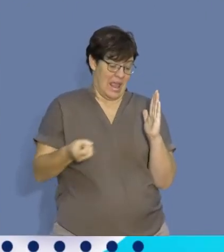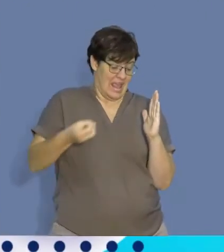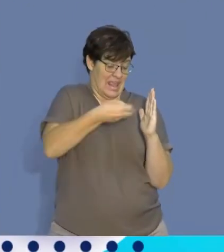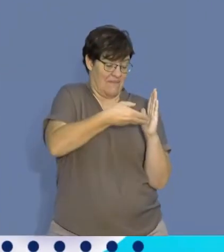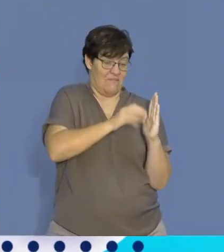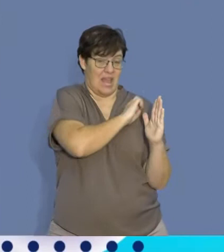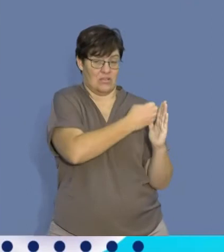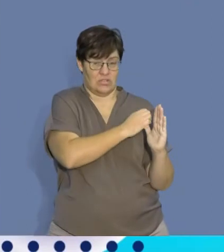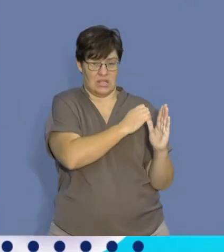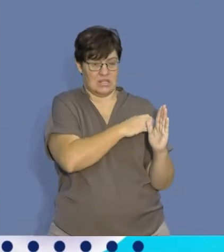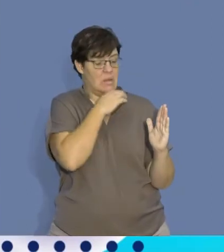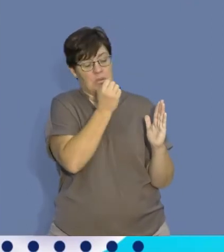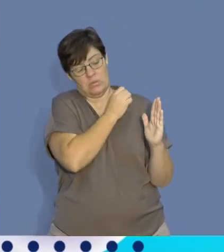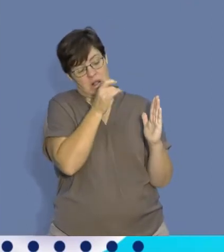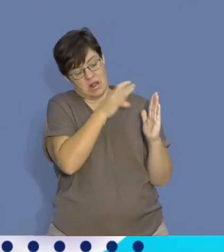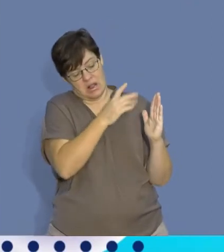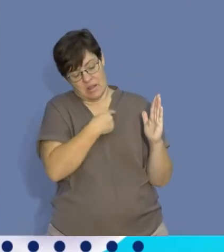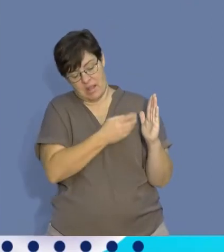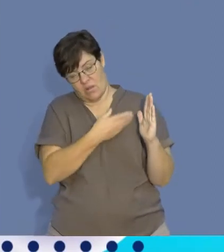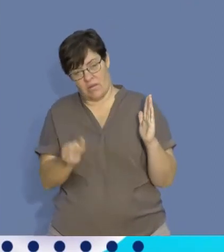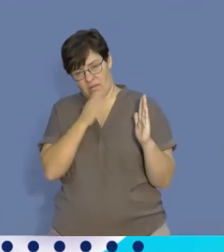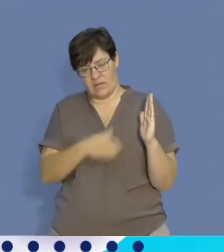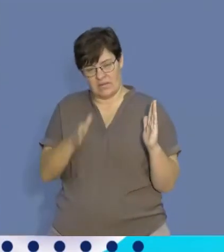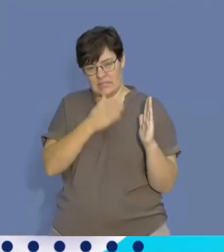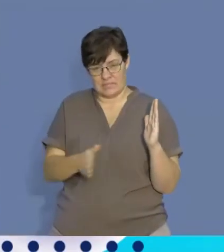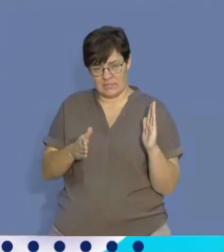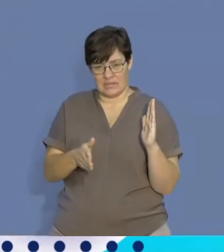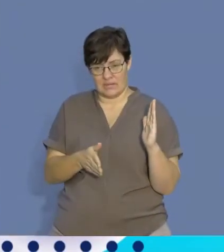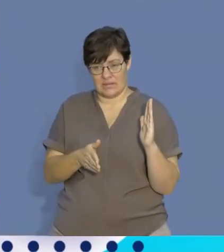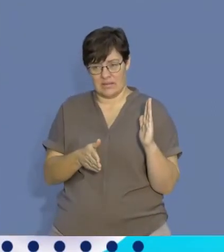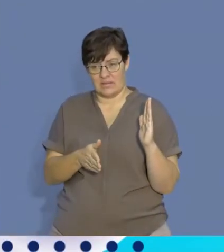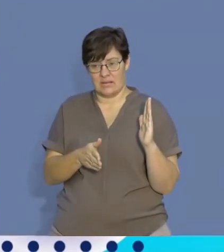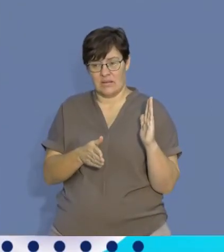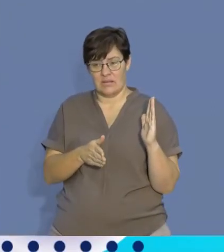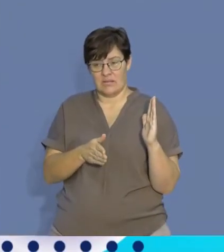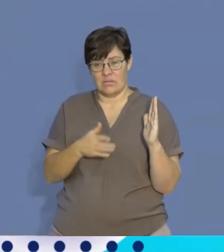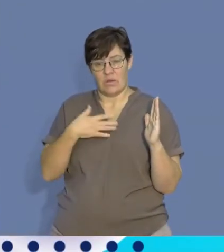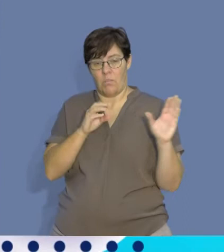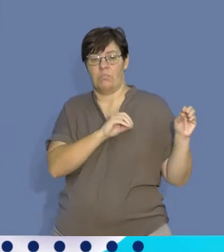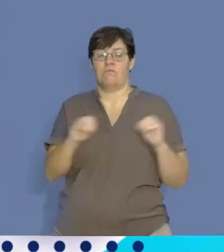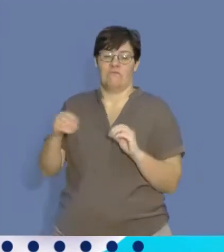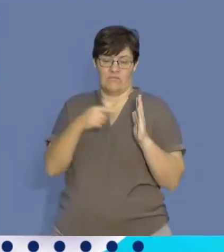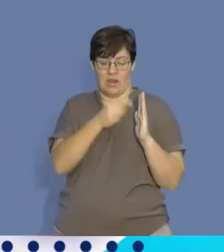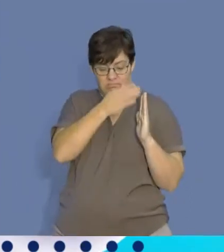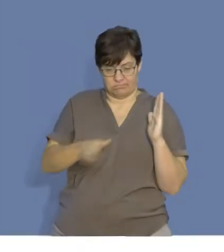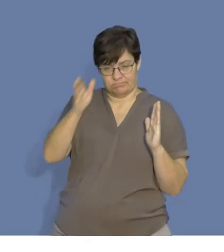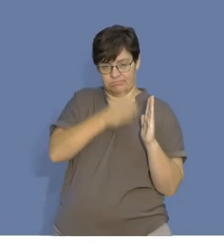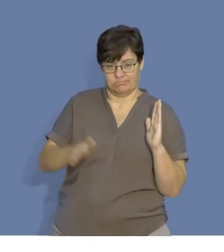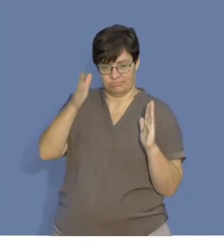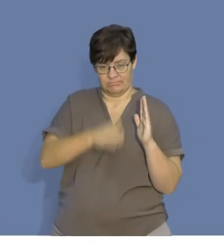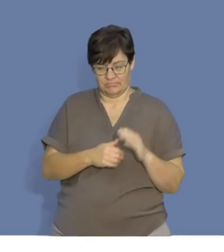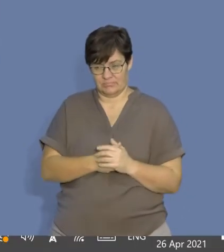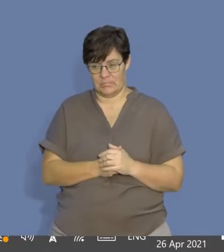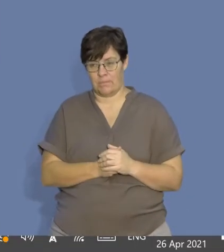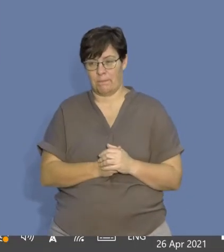go, sorry, metal, you've been my home for a while, now I want to move on, okay? So let's look at